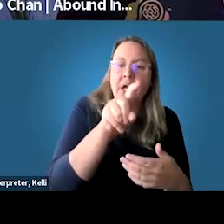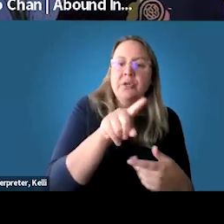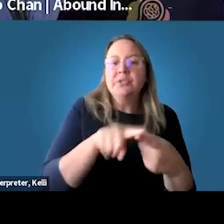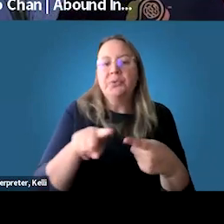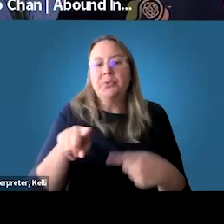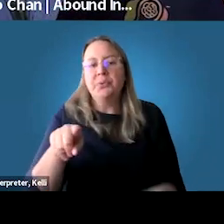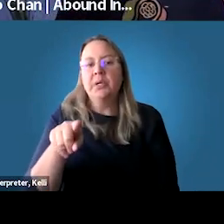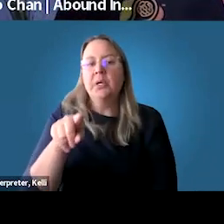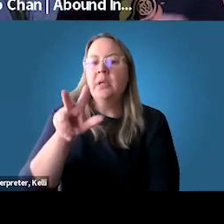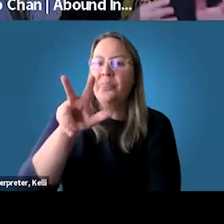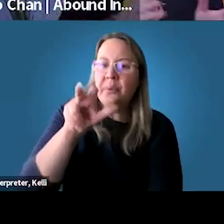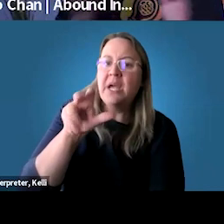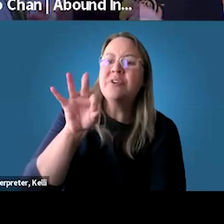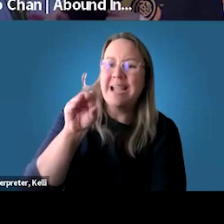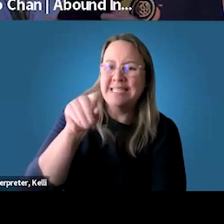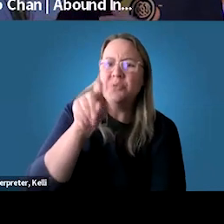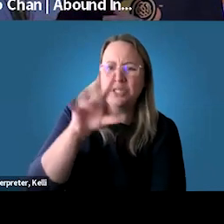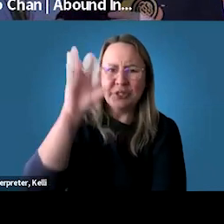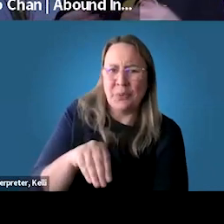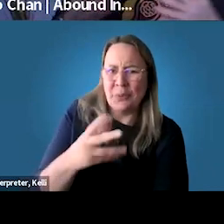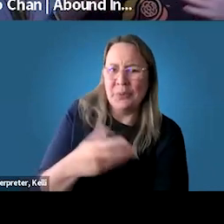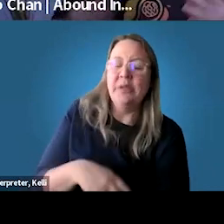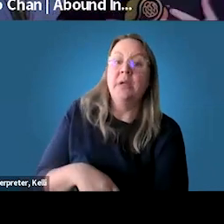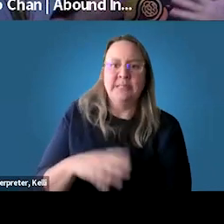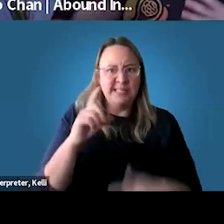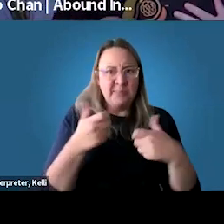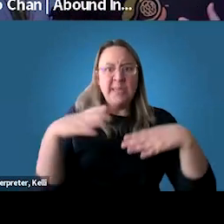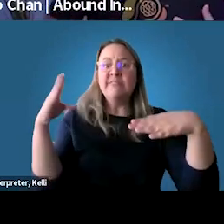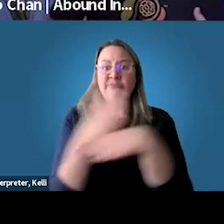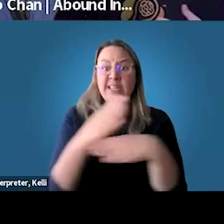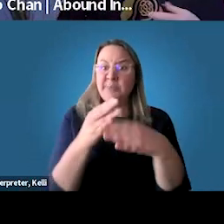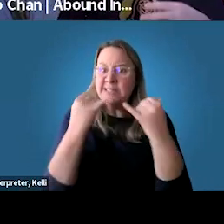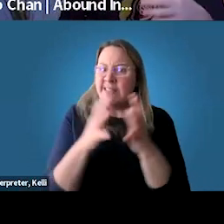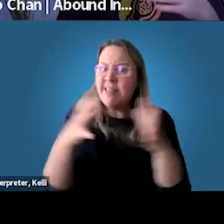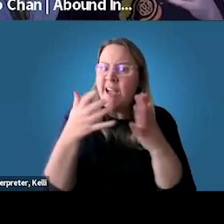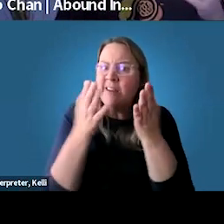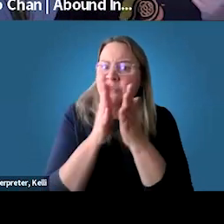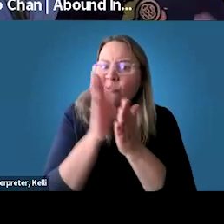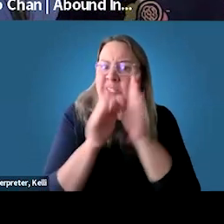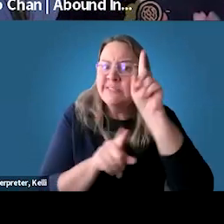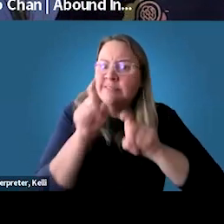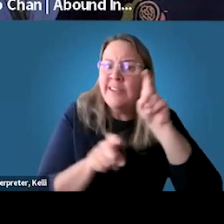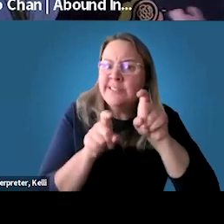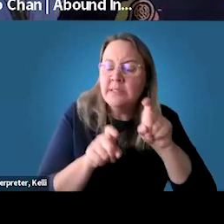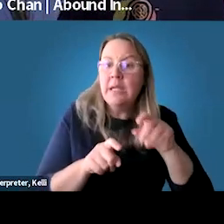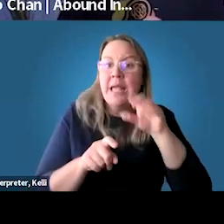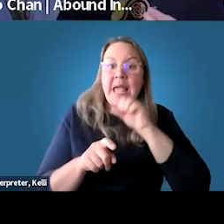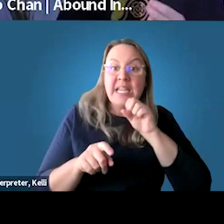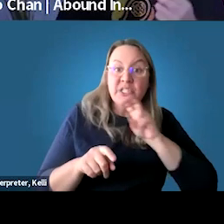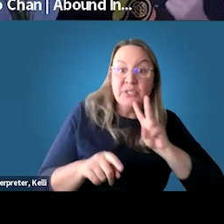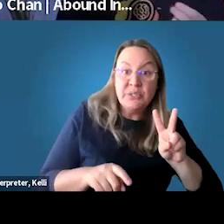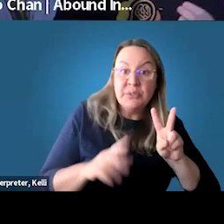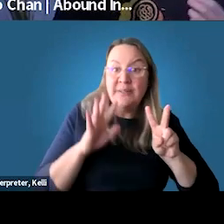ages of 2 to 5. So it has quite a big range, but that is still a lot of question asking. And between the ages of 2 and